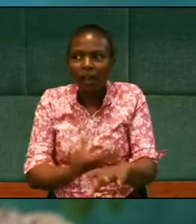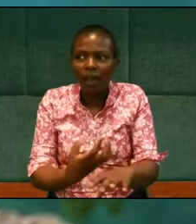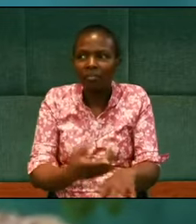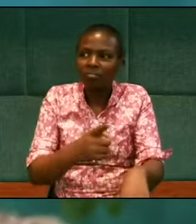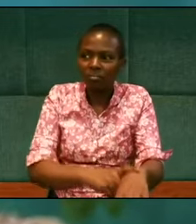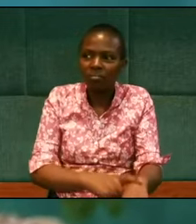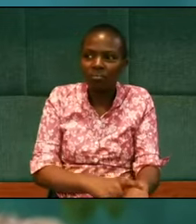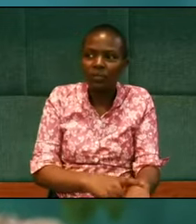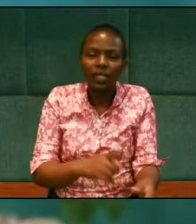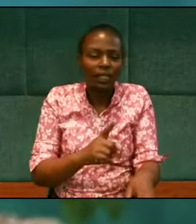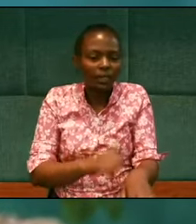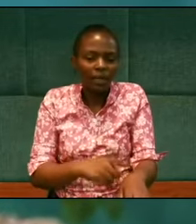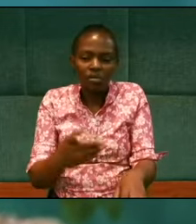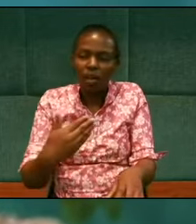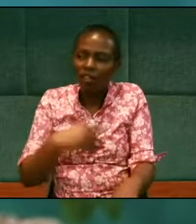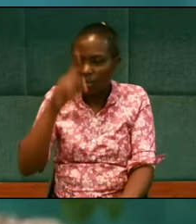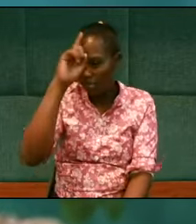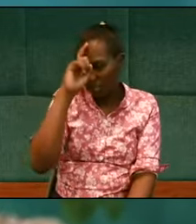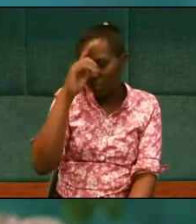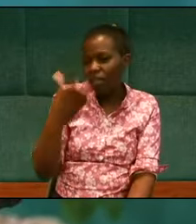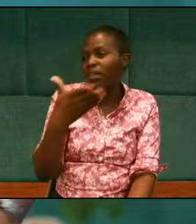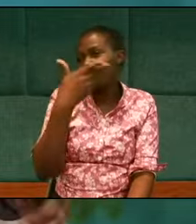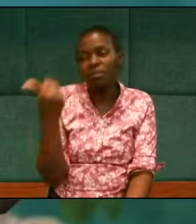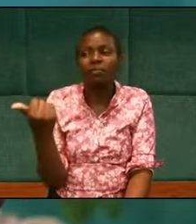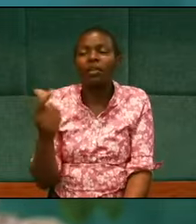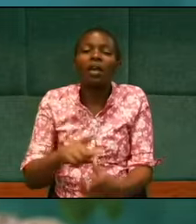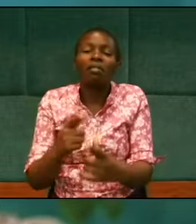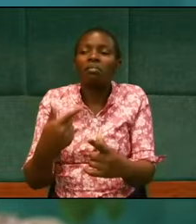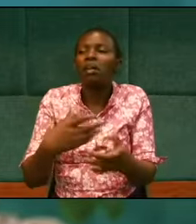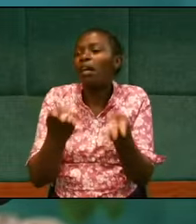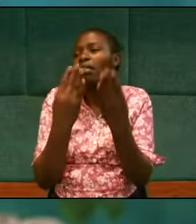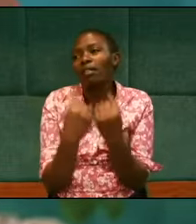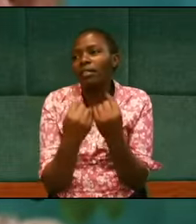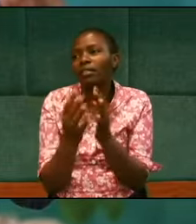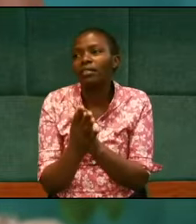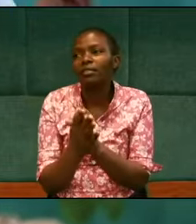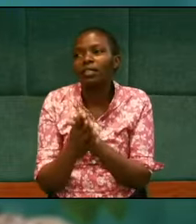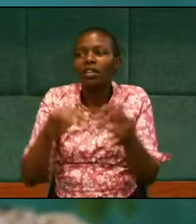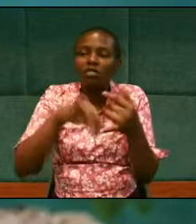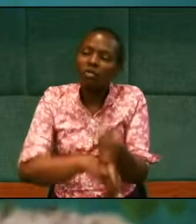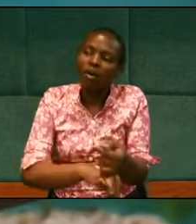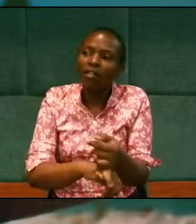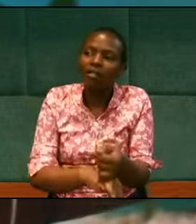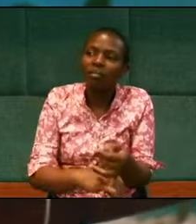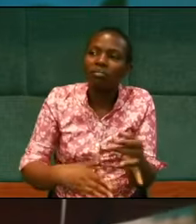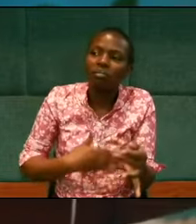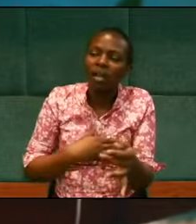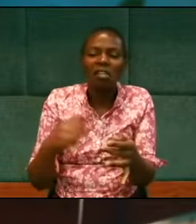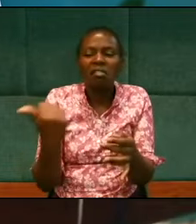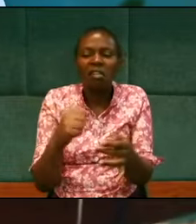So sometimes a wisdom is better. I get angry, she'll be quiet. My wife doesn't get angry much,